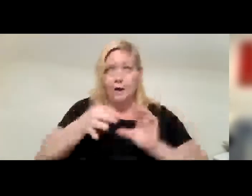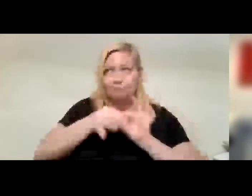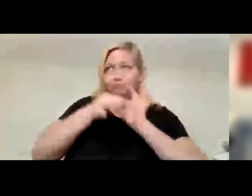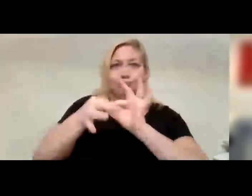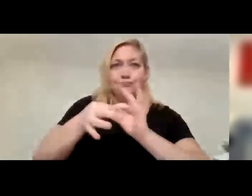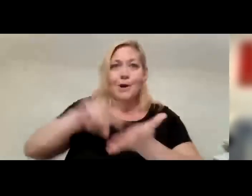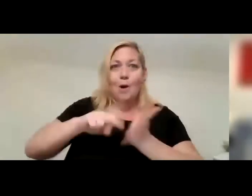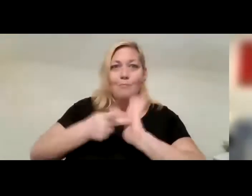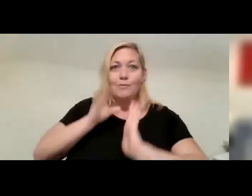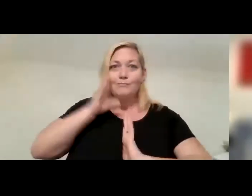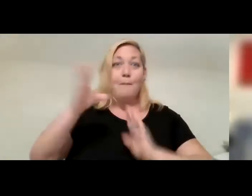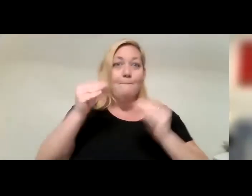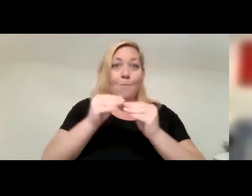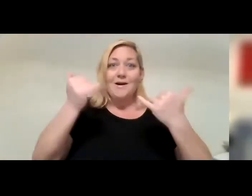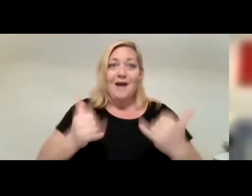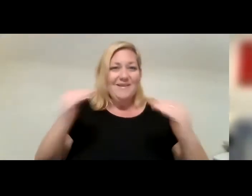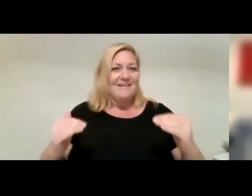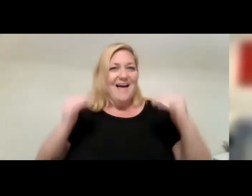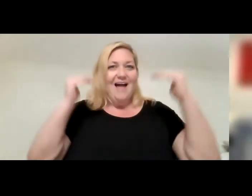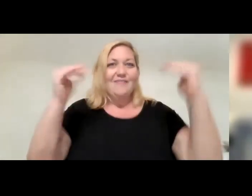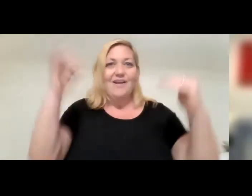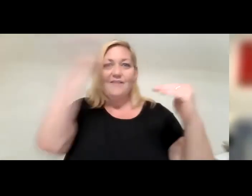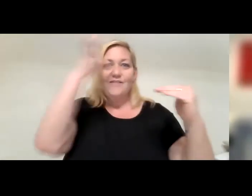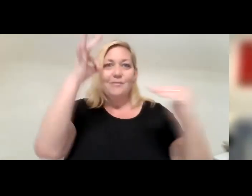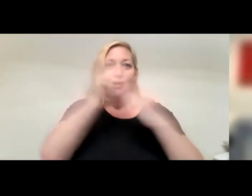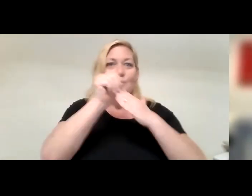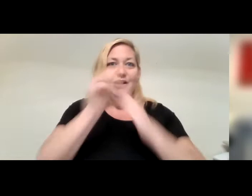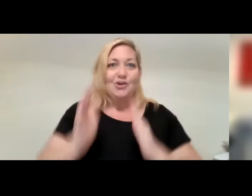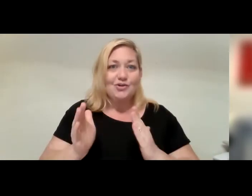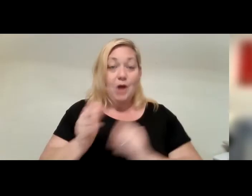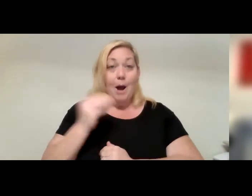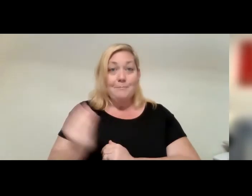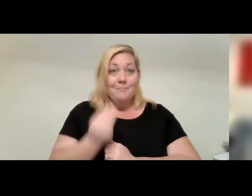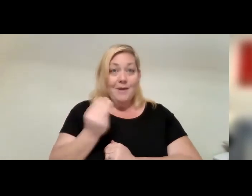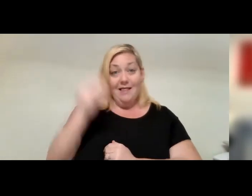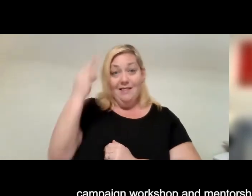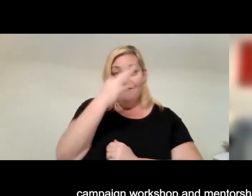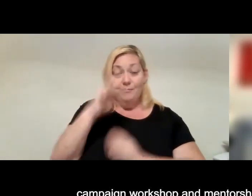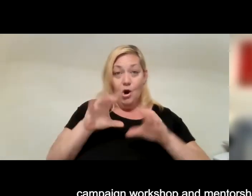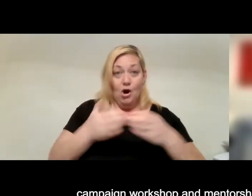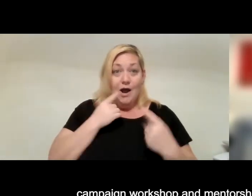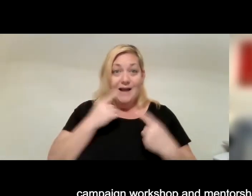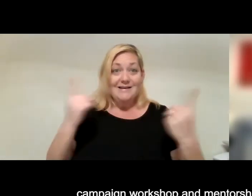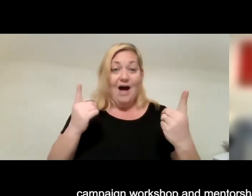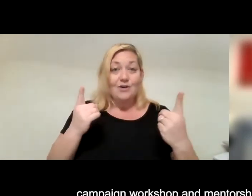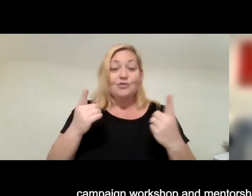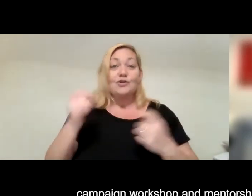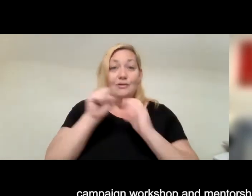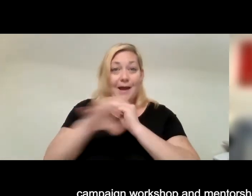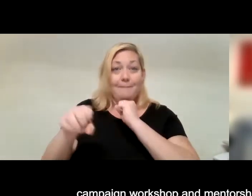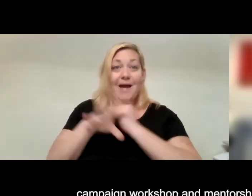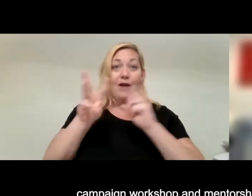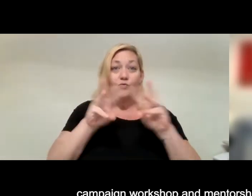than ever. We need to elevate our Filipino leaders. On Monday, the Filipino Caucus announced our upcoming campaign workshop